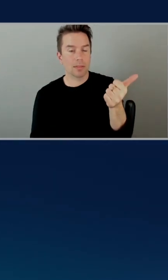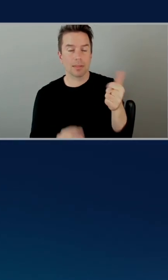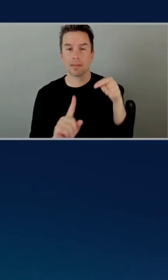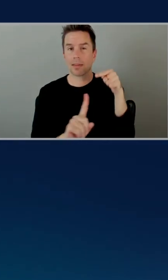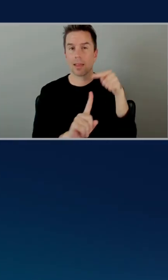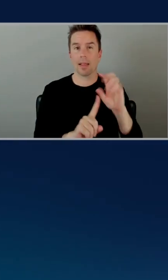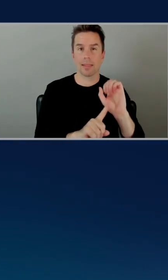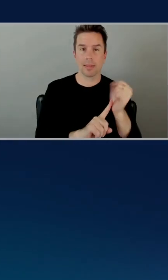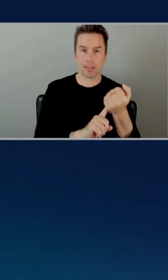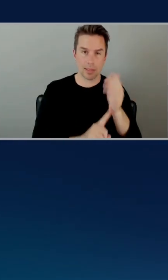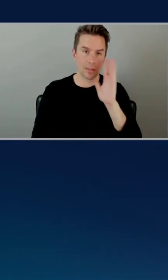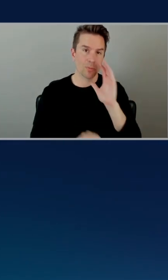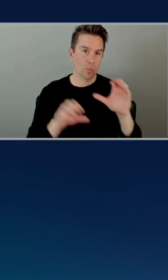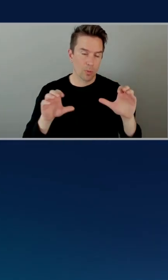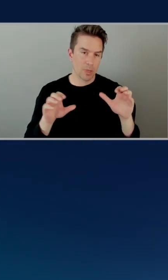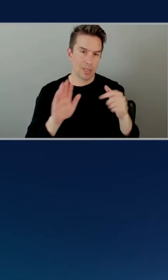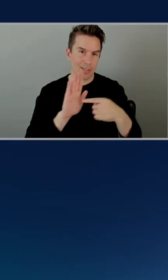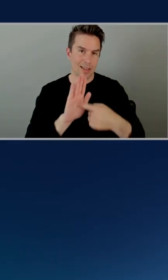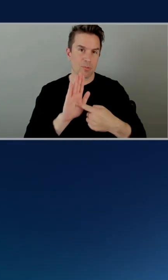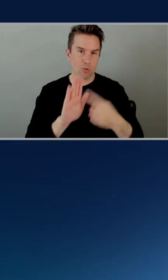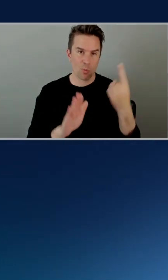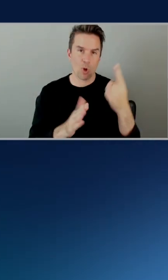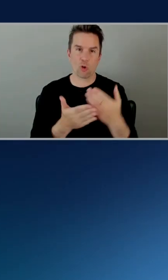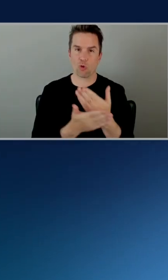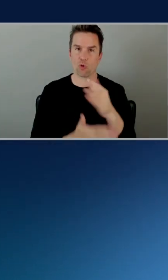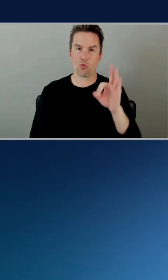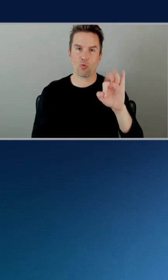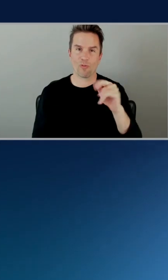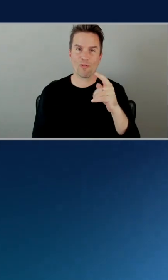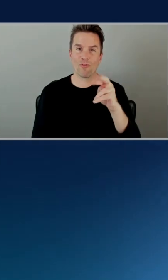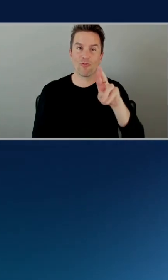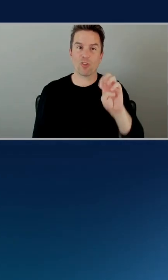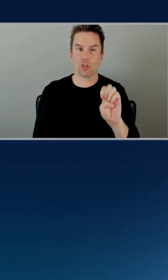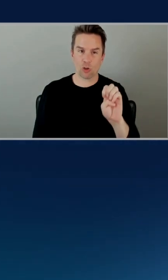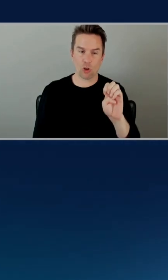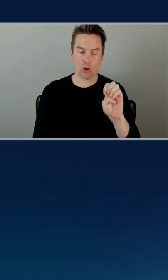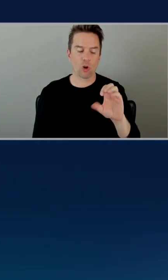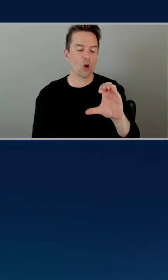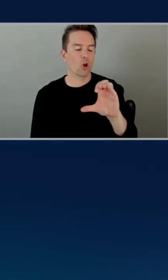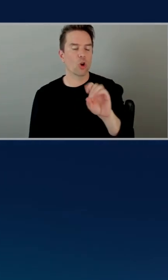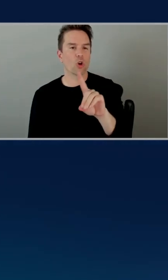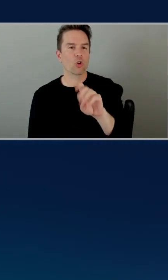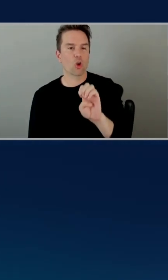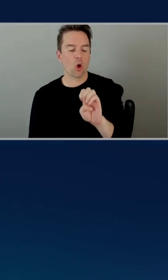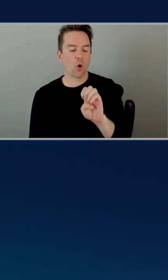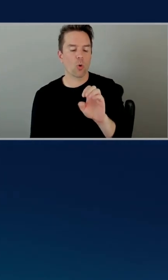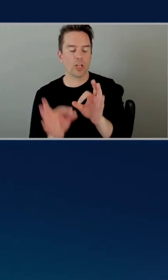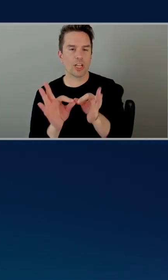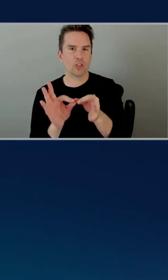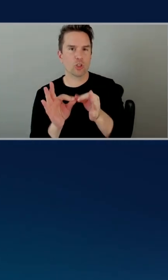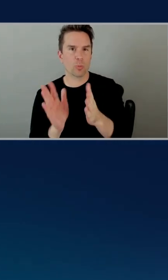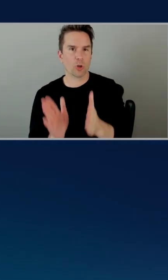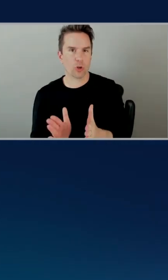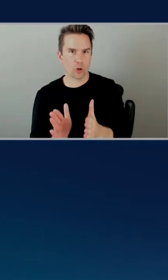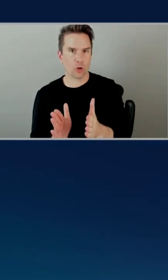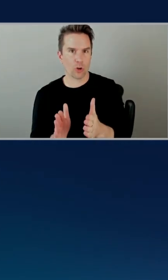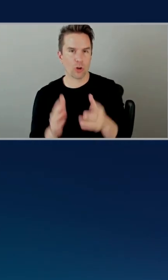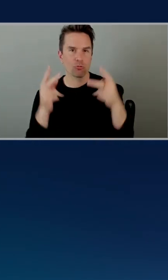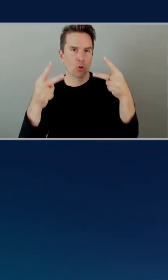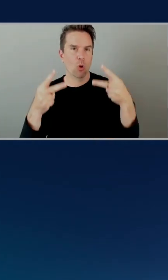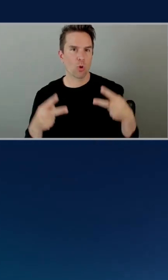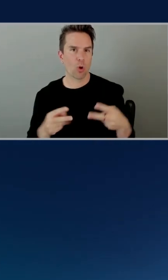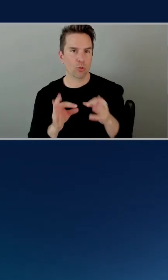we're going to be demonstrating one of the new features of agents, which is code interpreter. And but you can also add